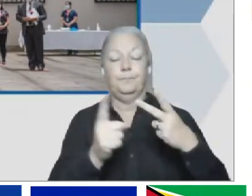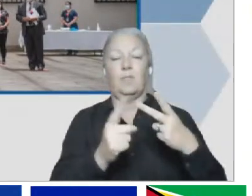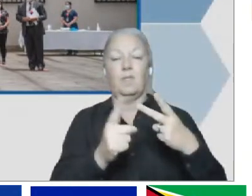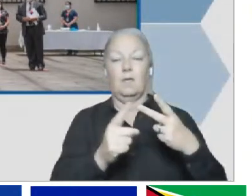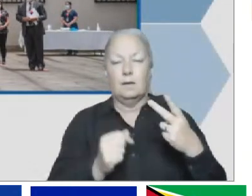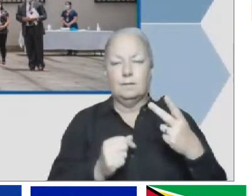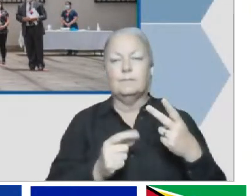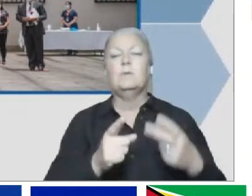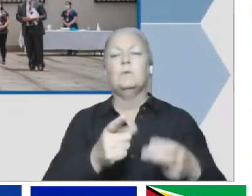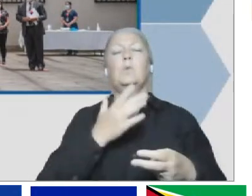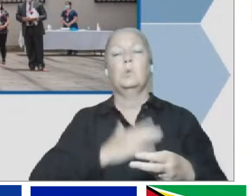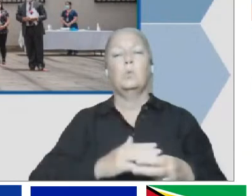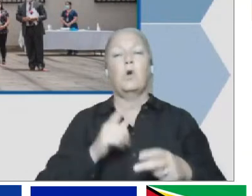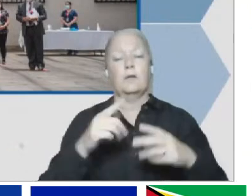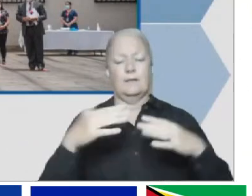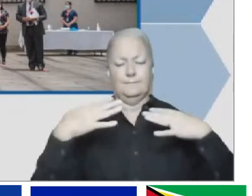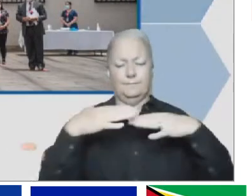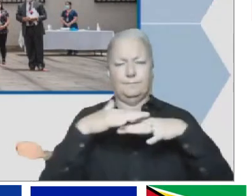integrated also